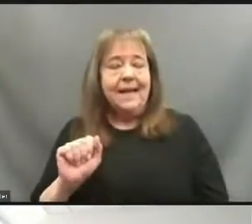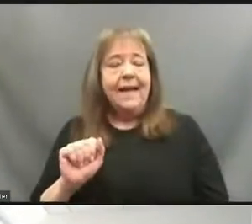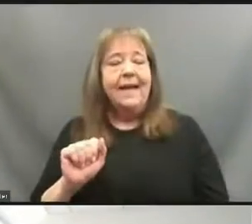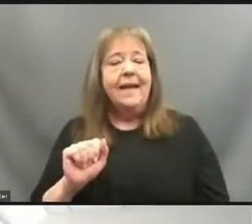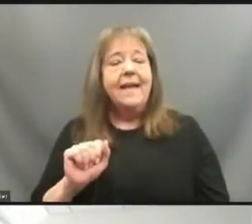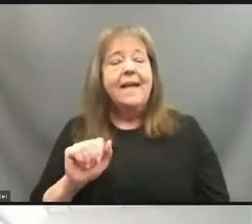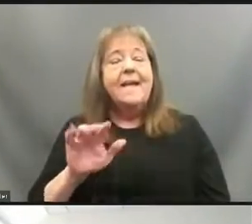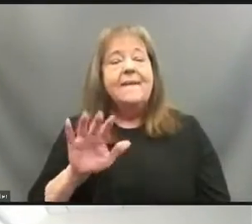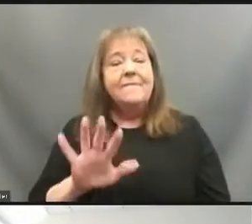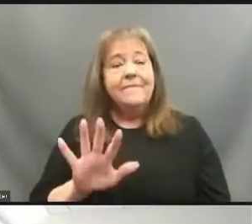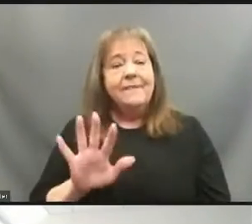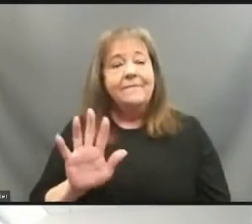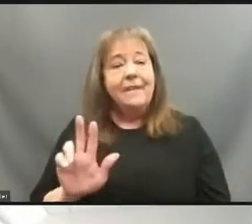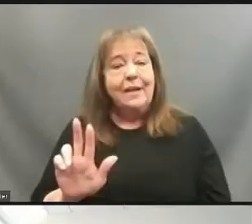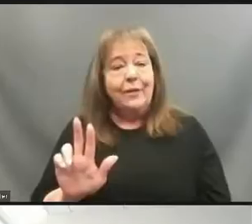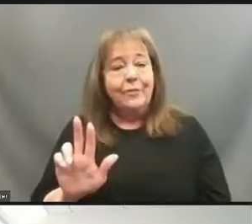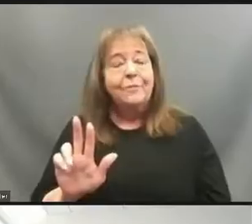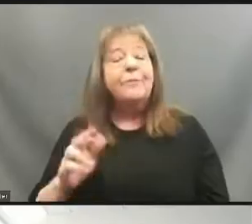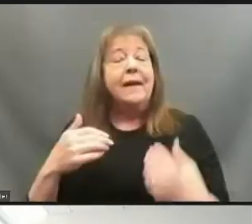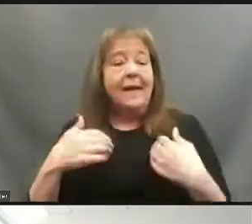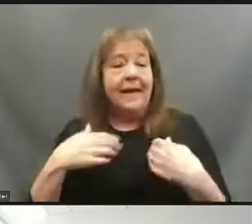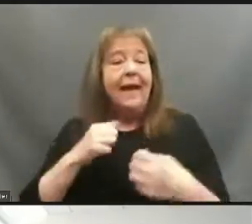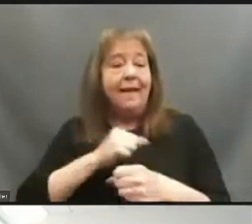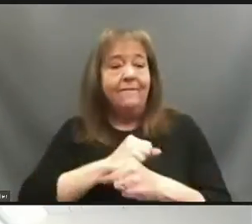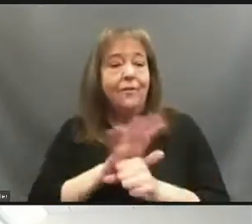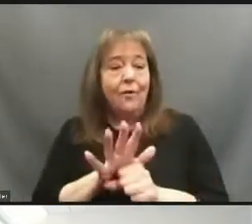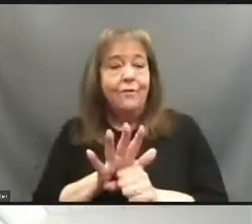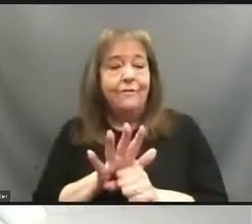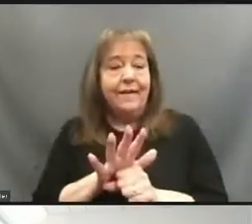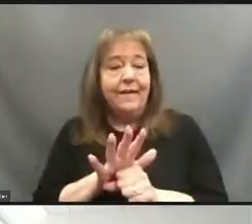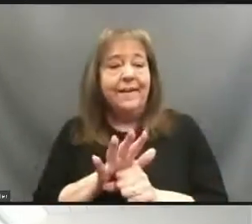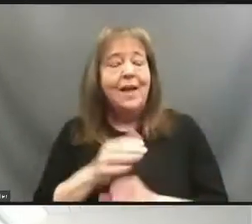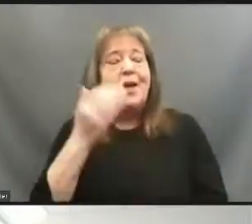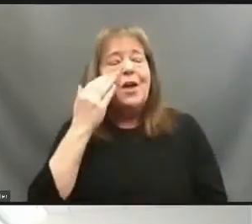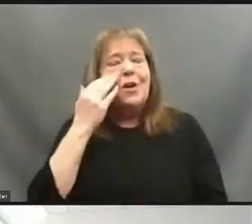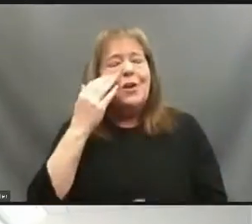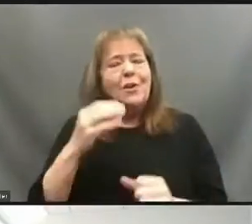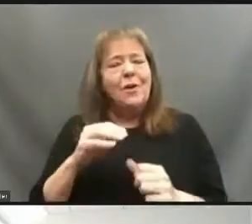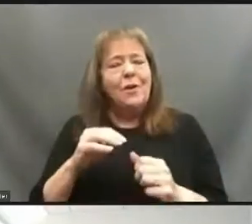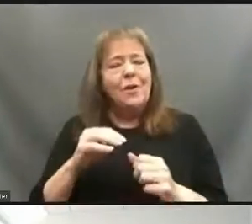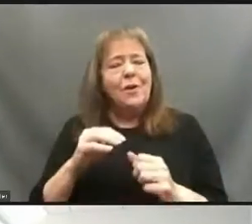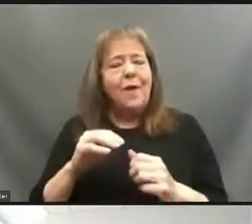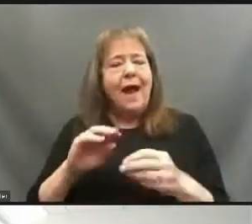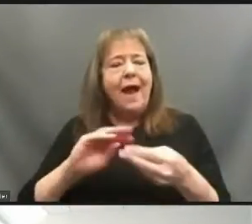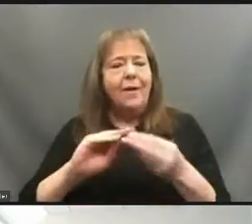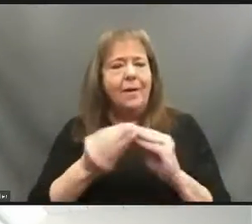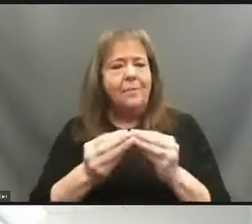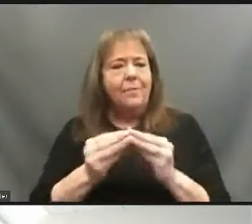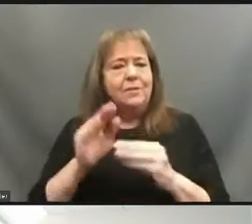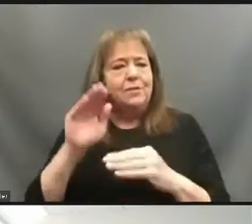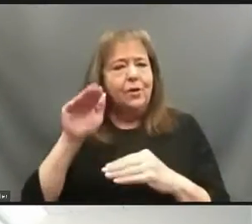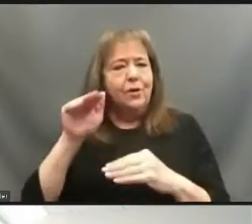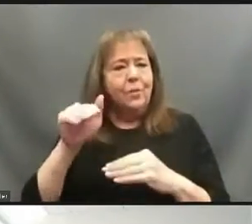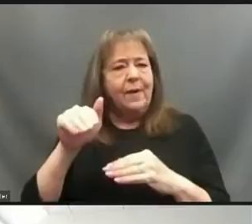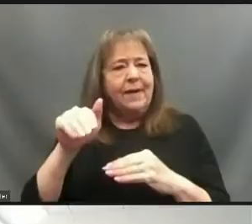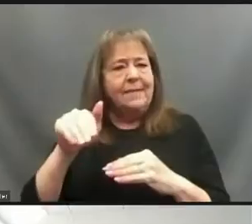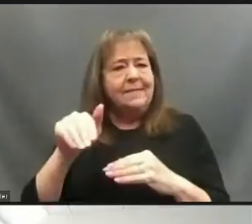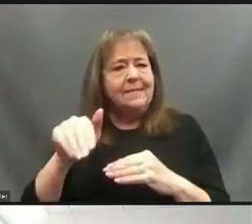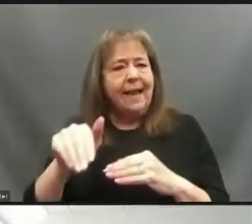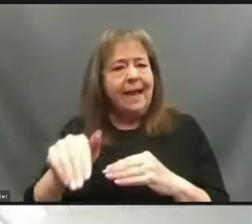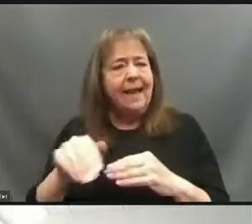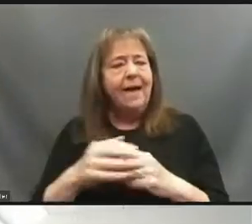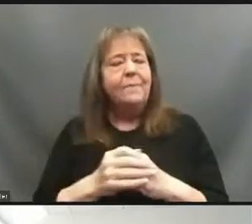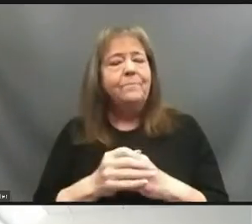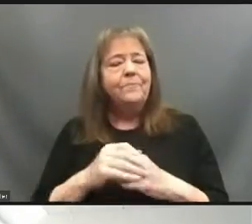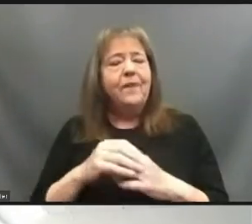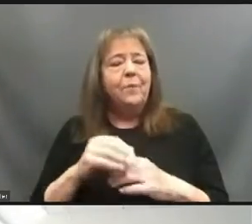272, 53 are COVID positive. We started to really decline slowly in our overall COVID